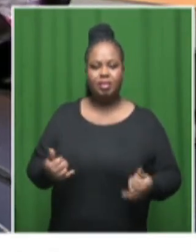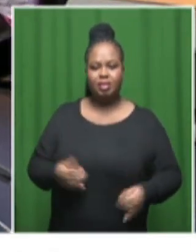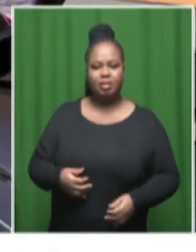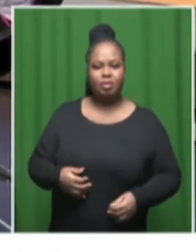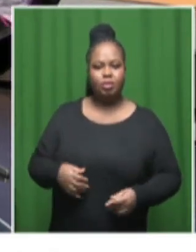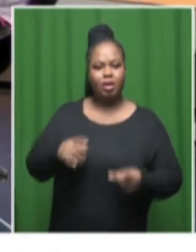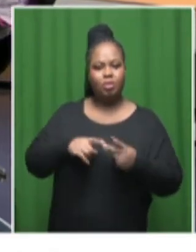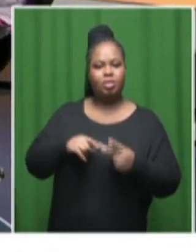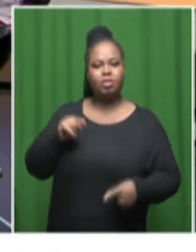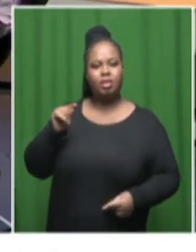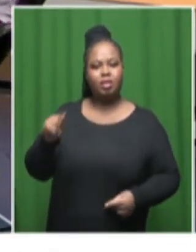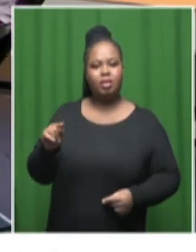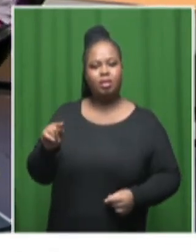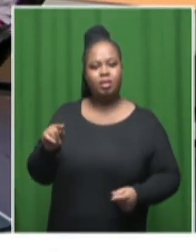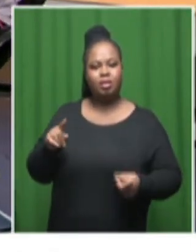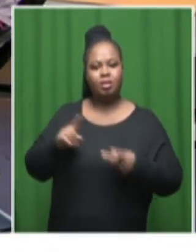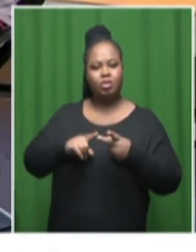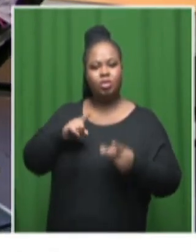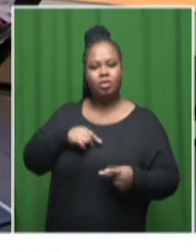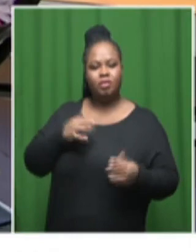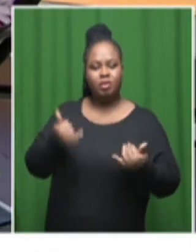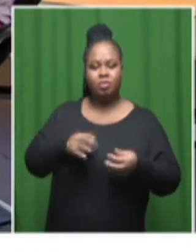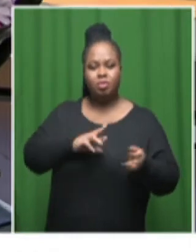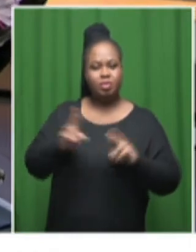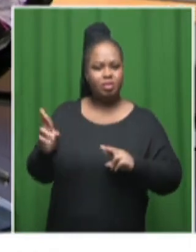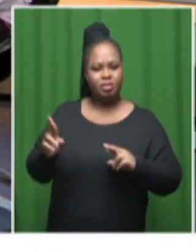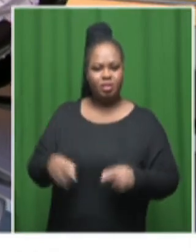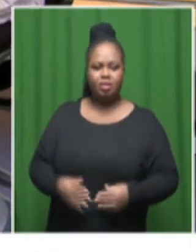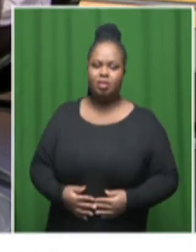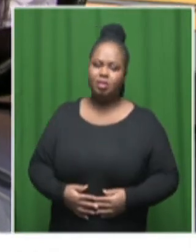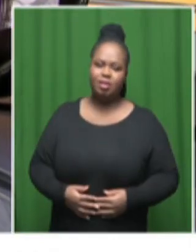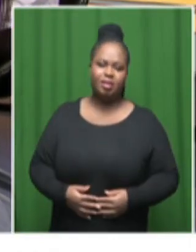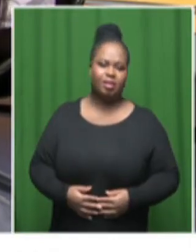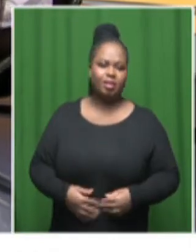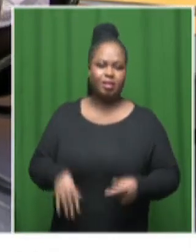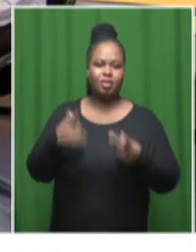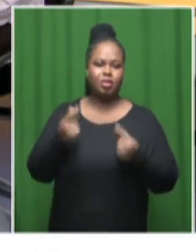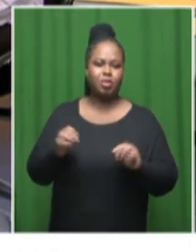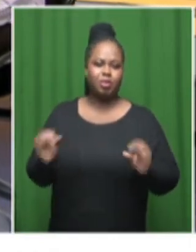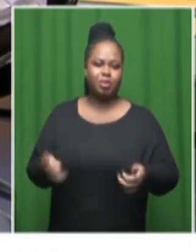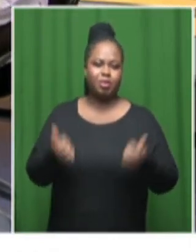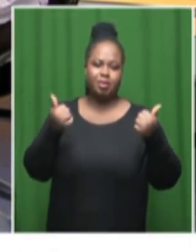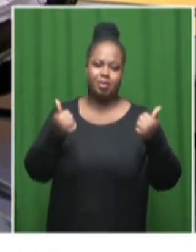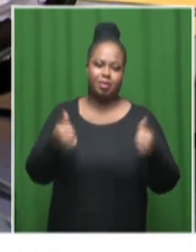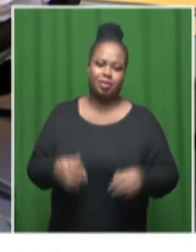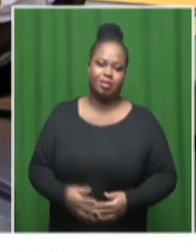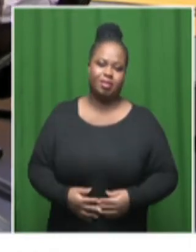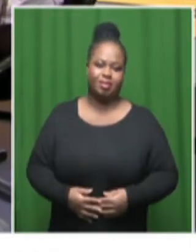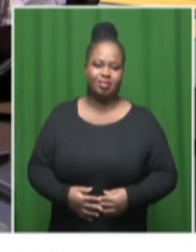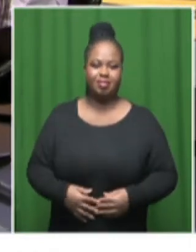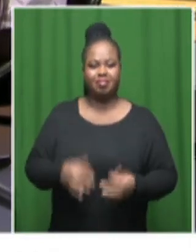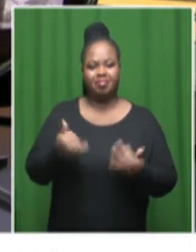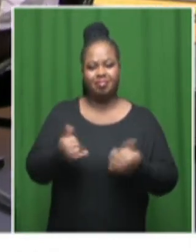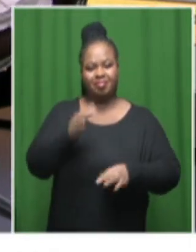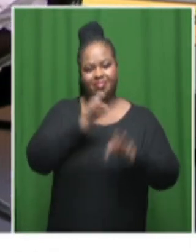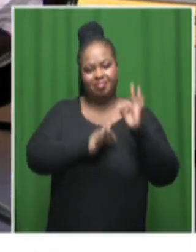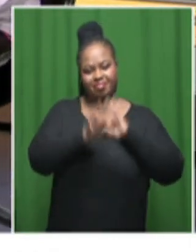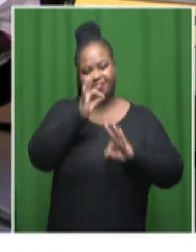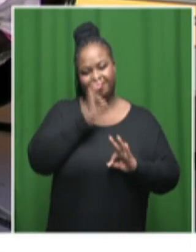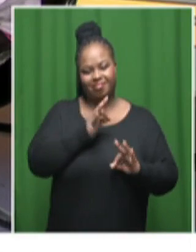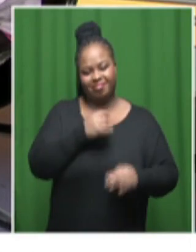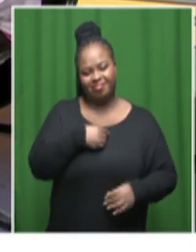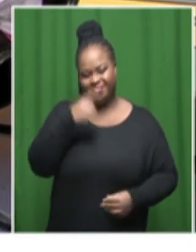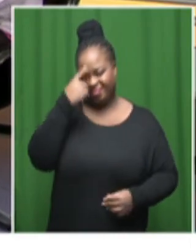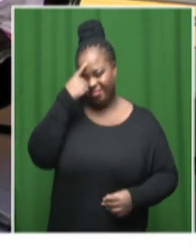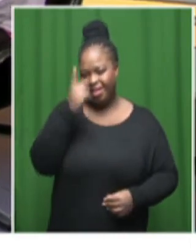the team ready for this World Cup. And of course, it's one that we want to do well as the host nation. Talk us through your thoughts so far